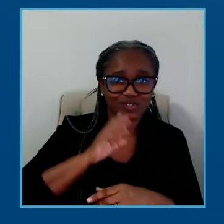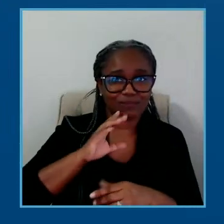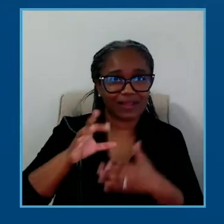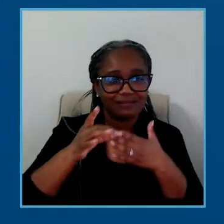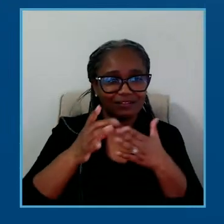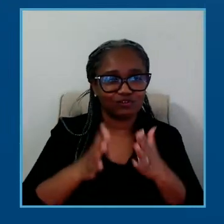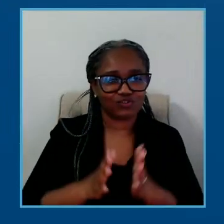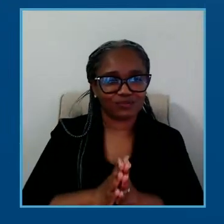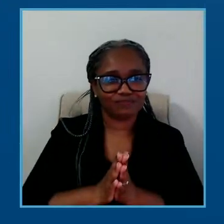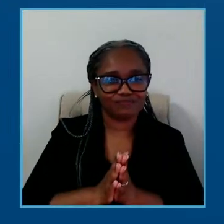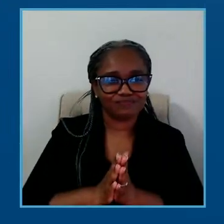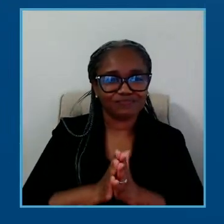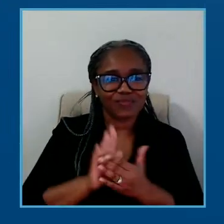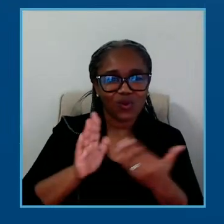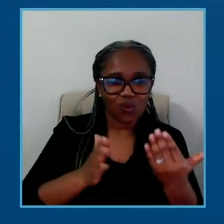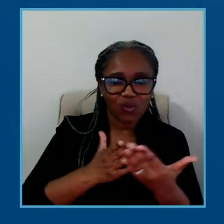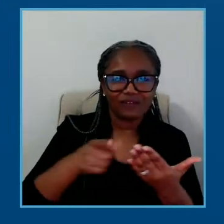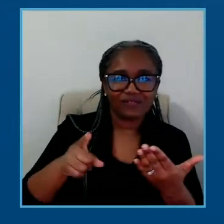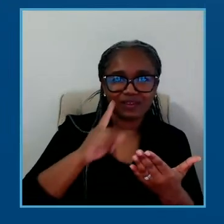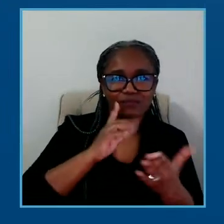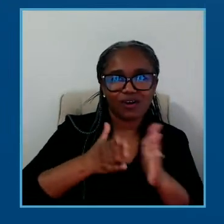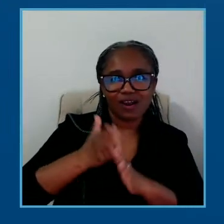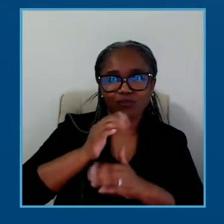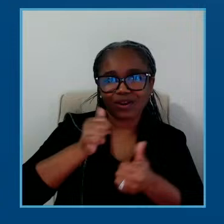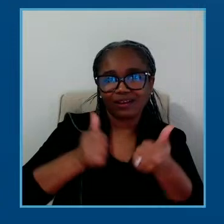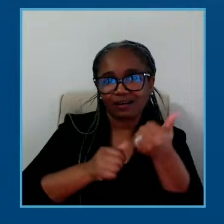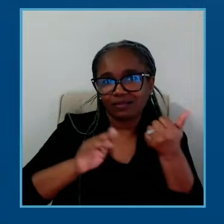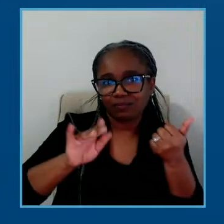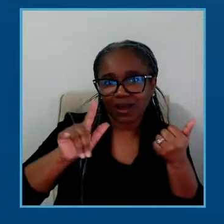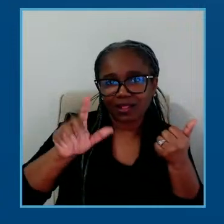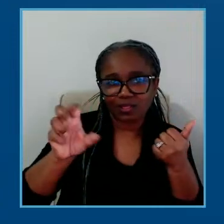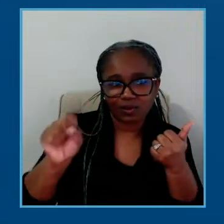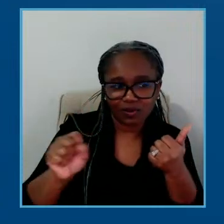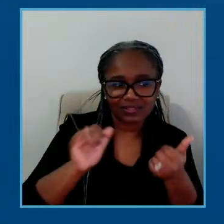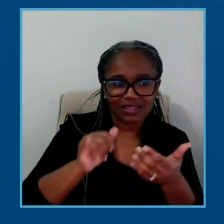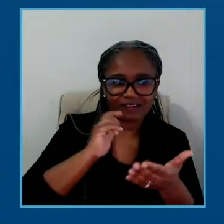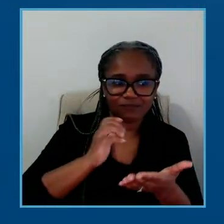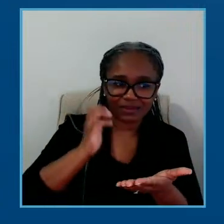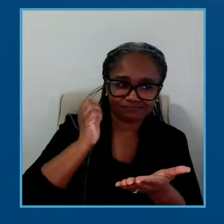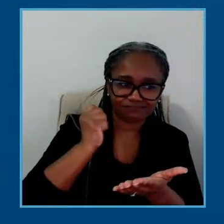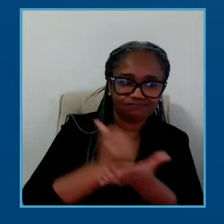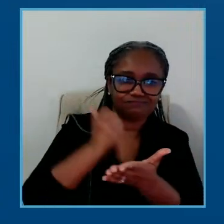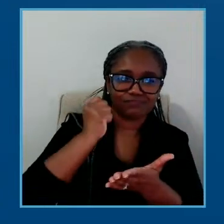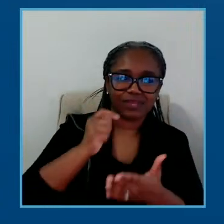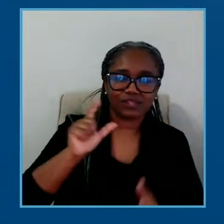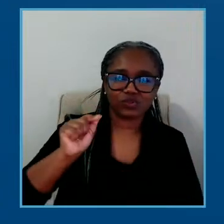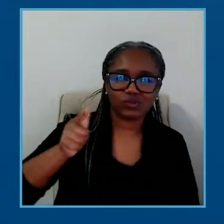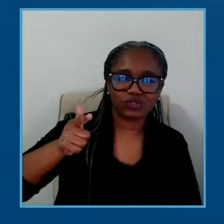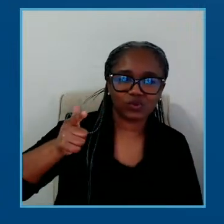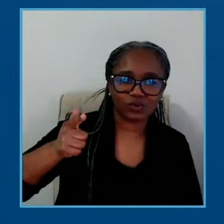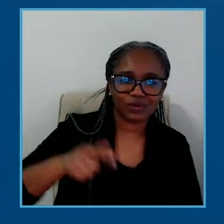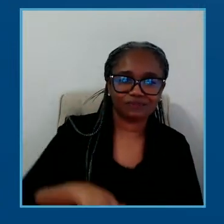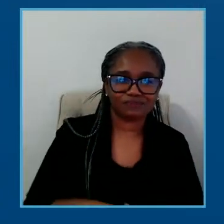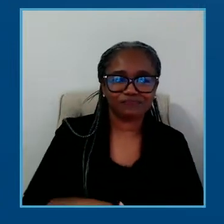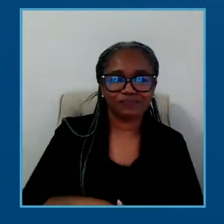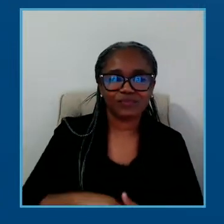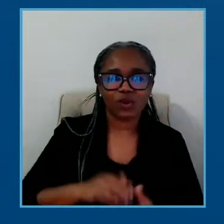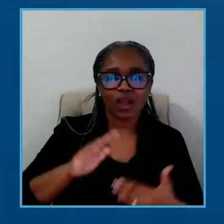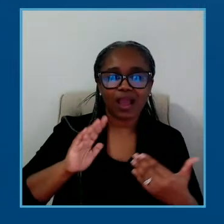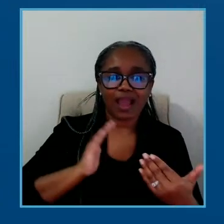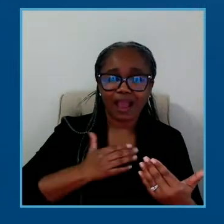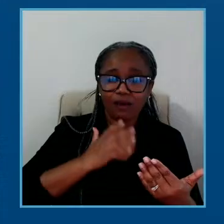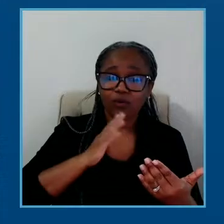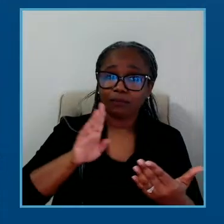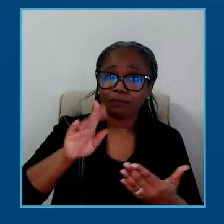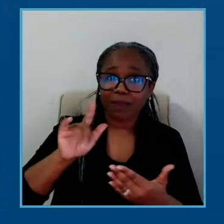Credentials Committee receive and consider all challenges to the credentials and seating of DNC members. All parties must be granted